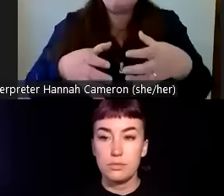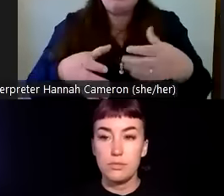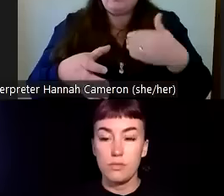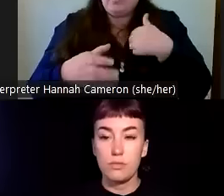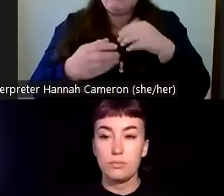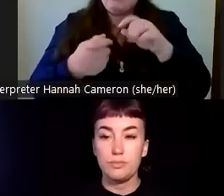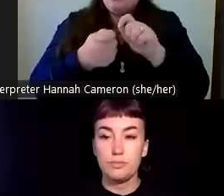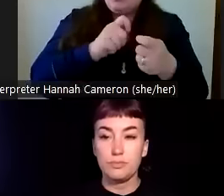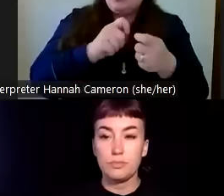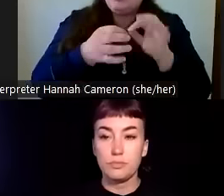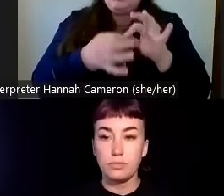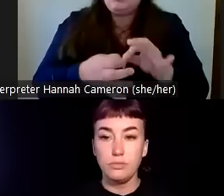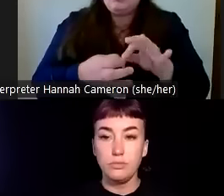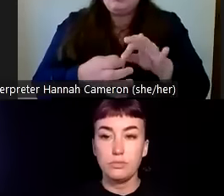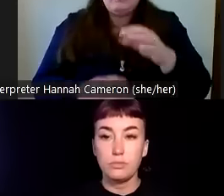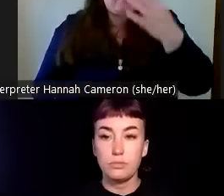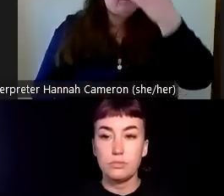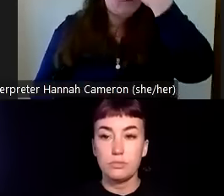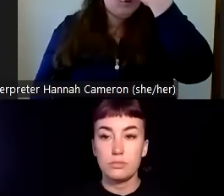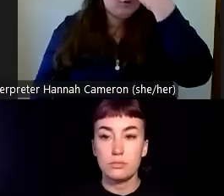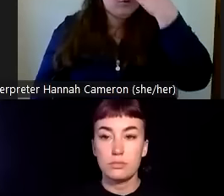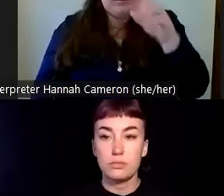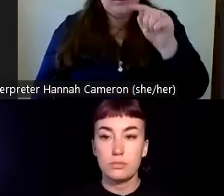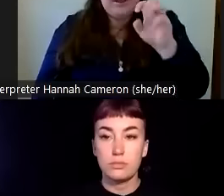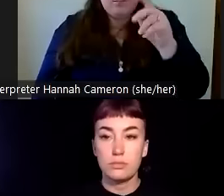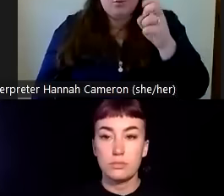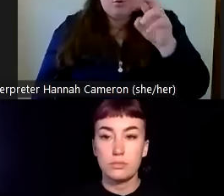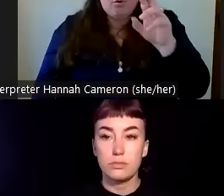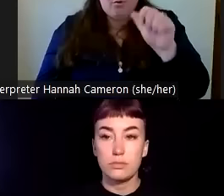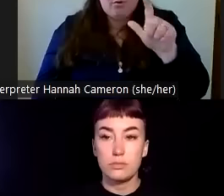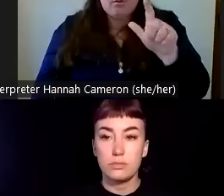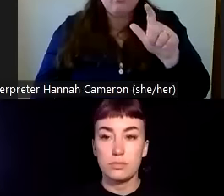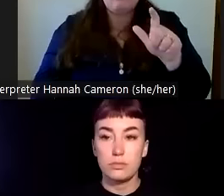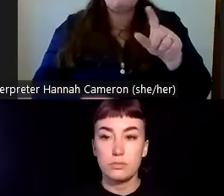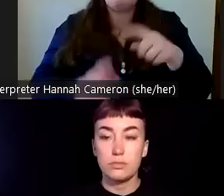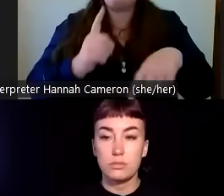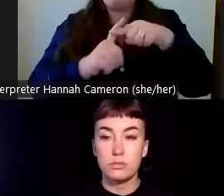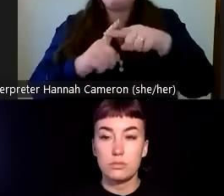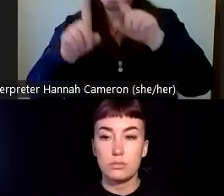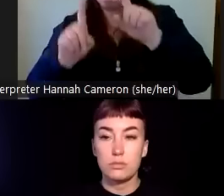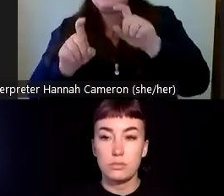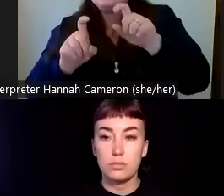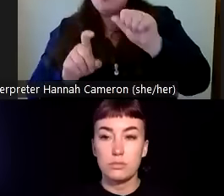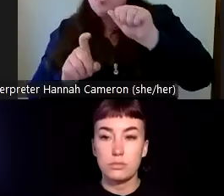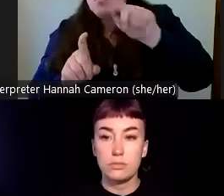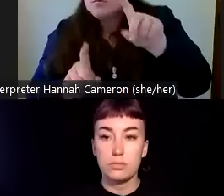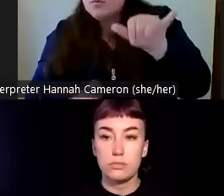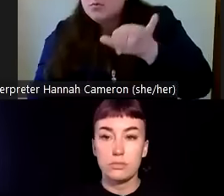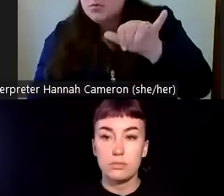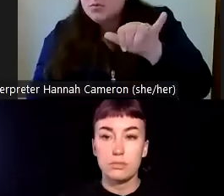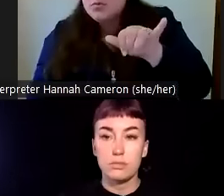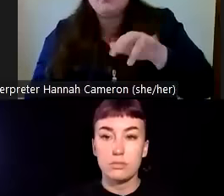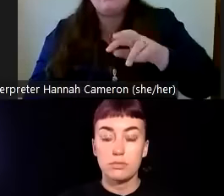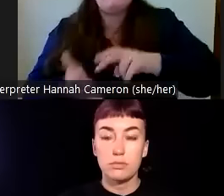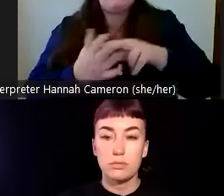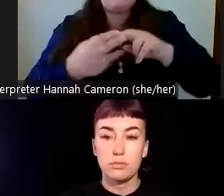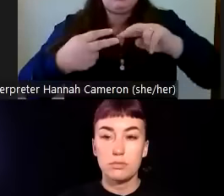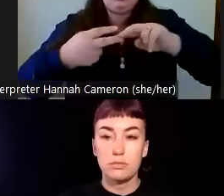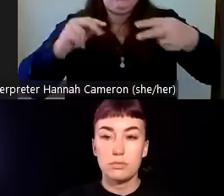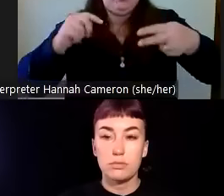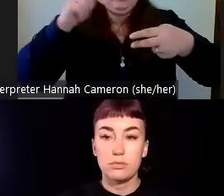and they also did it in a cohort of Alzheimer's disease. And what this tells us is that there are also genetic